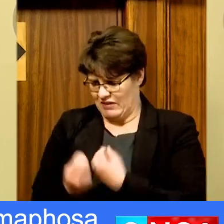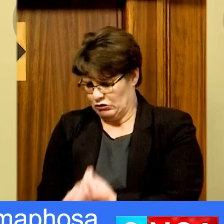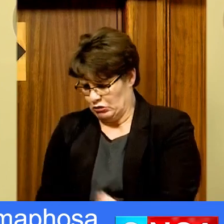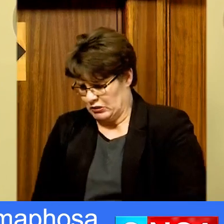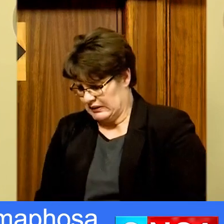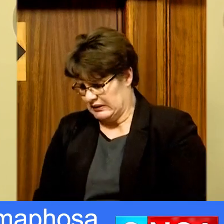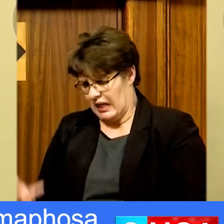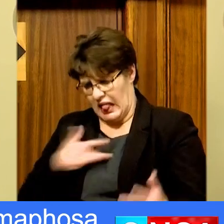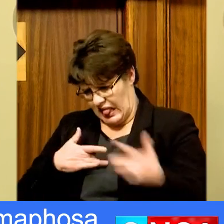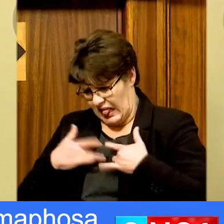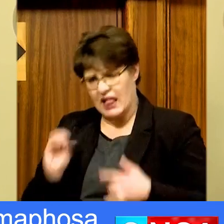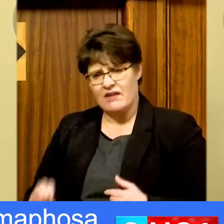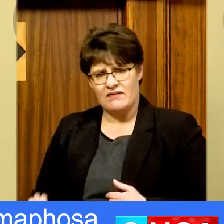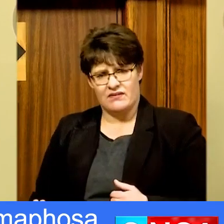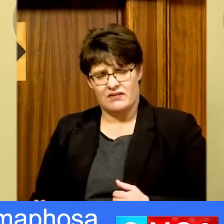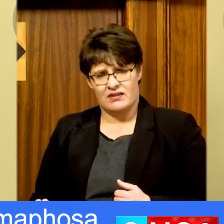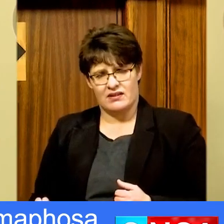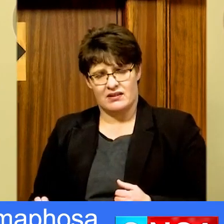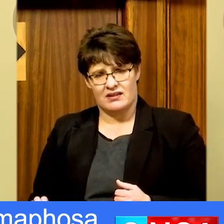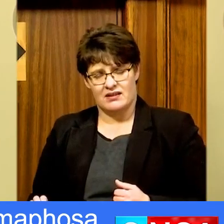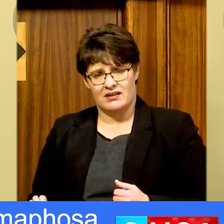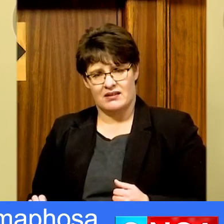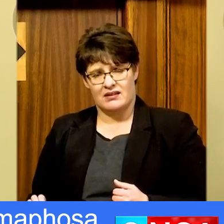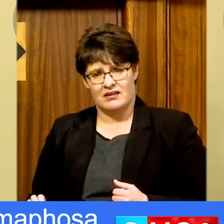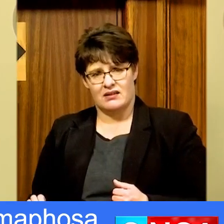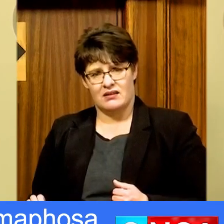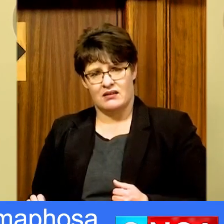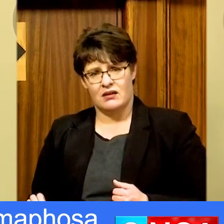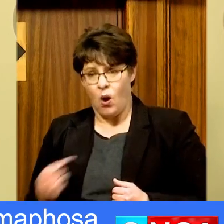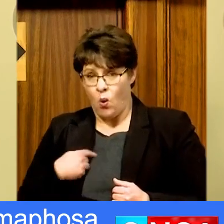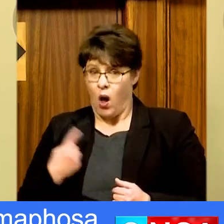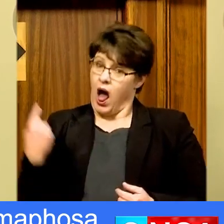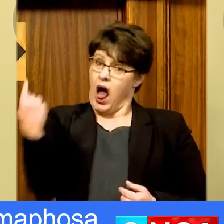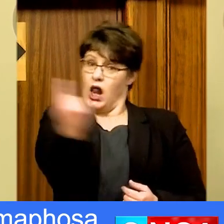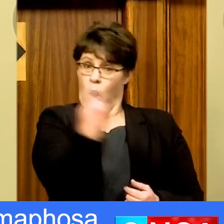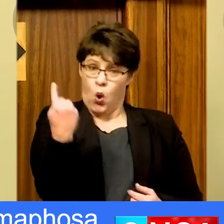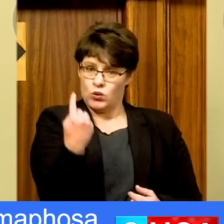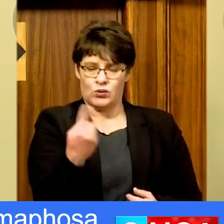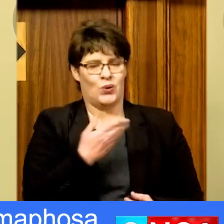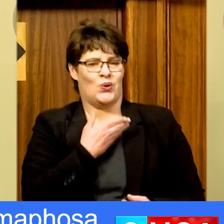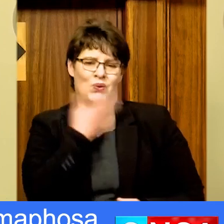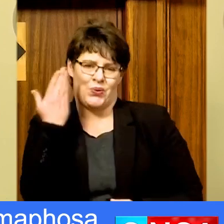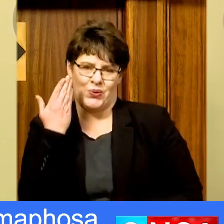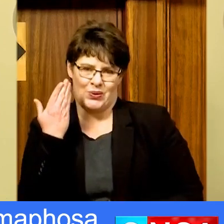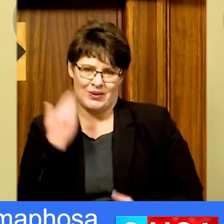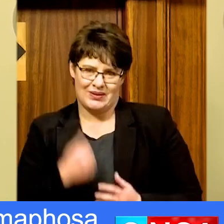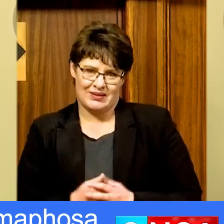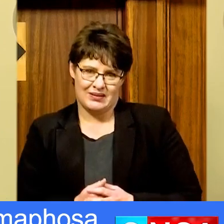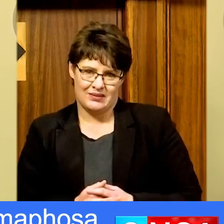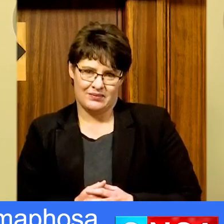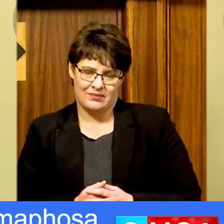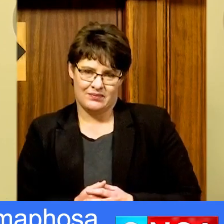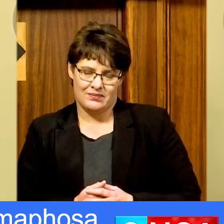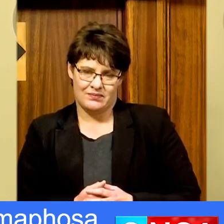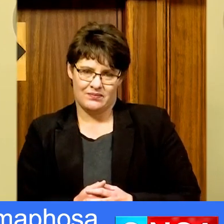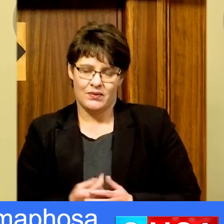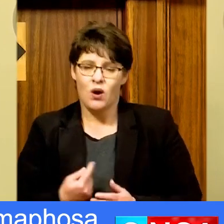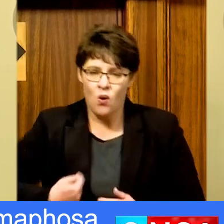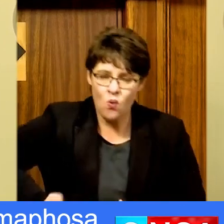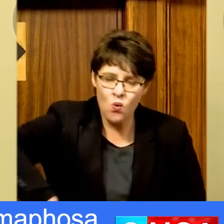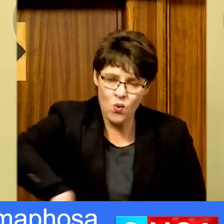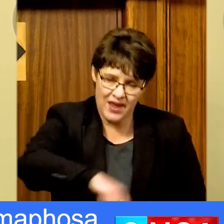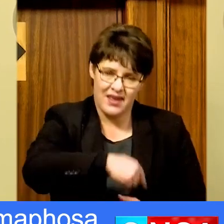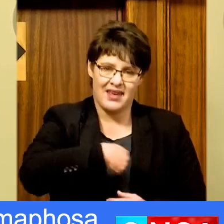their children, that none of us stands alone. Now more than ever, we